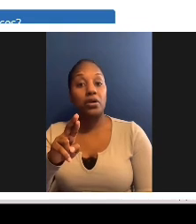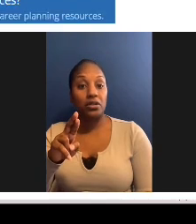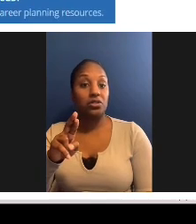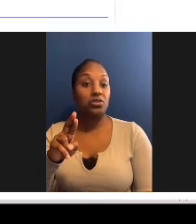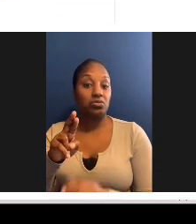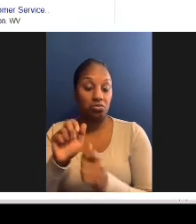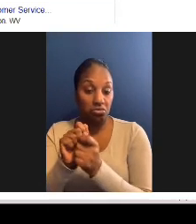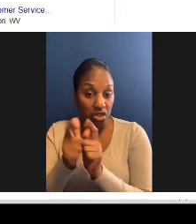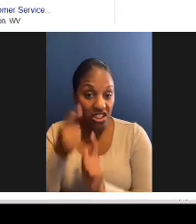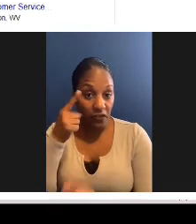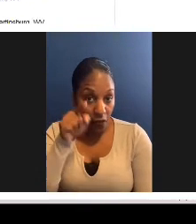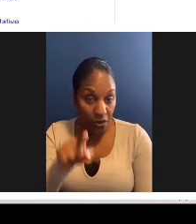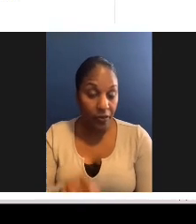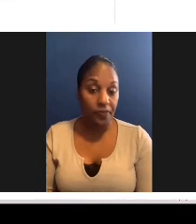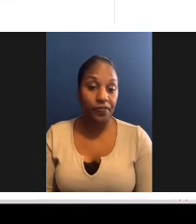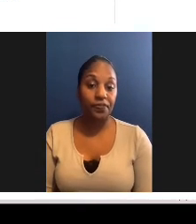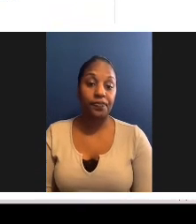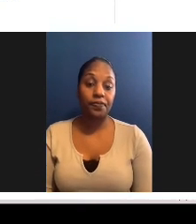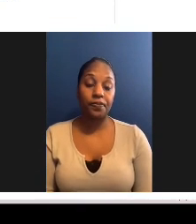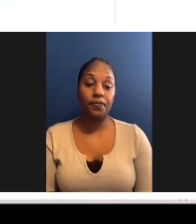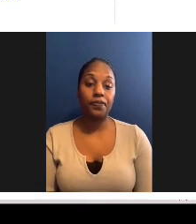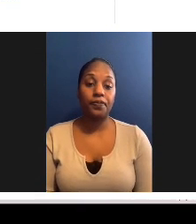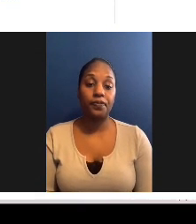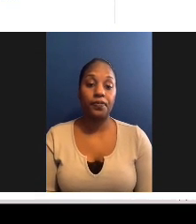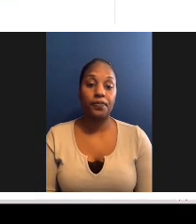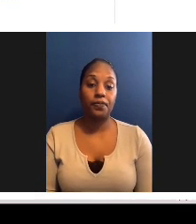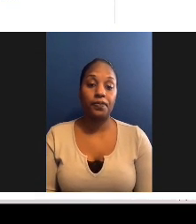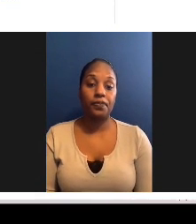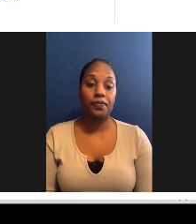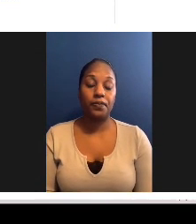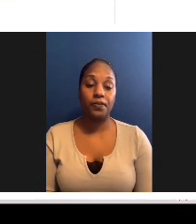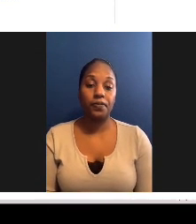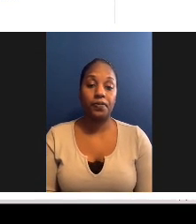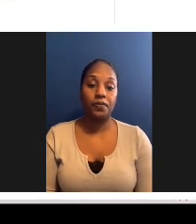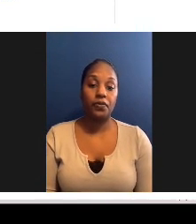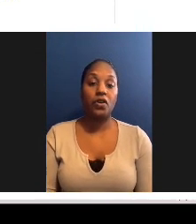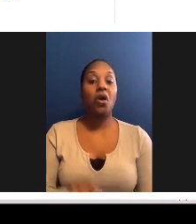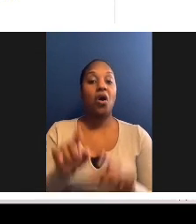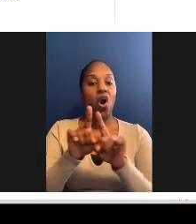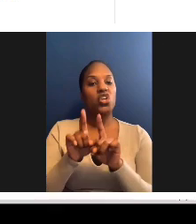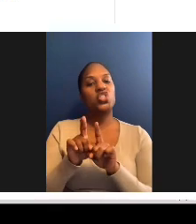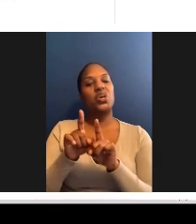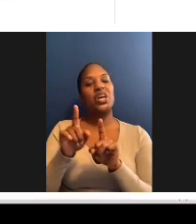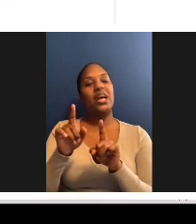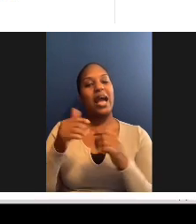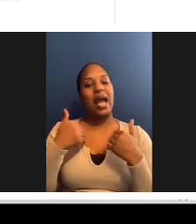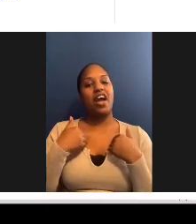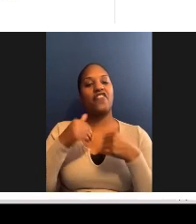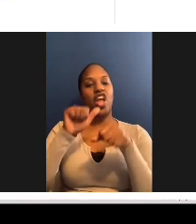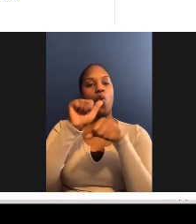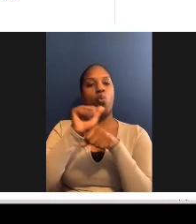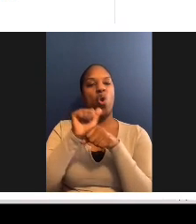Also on our page here, we call this our, it's like work exploration.